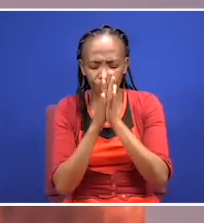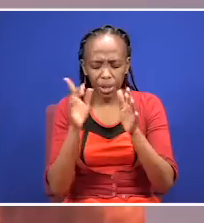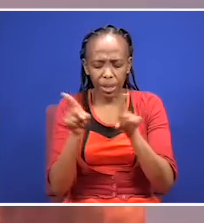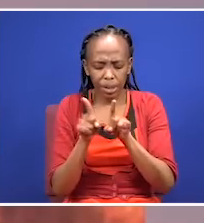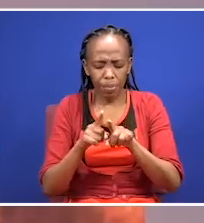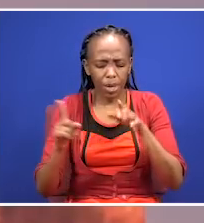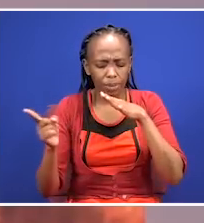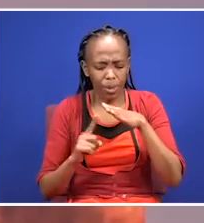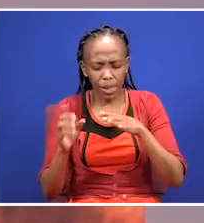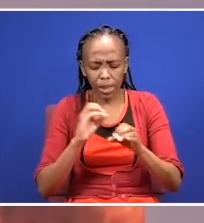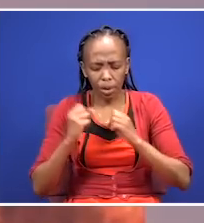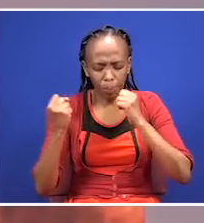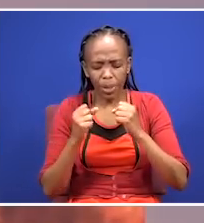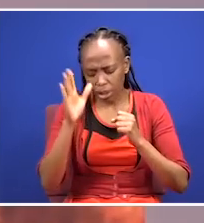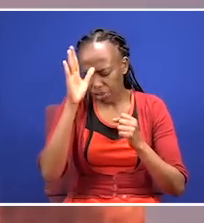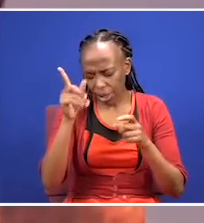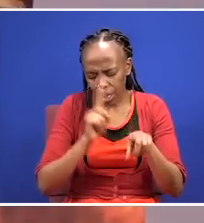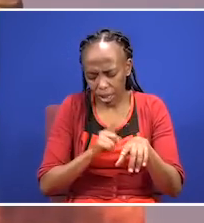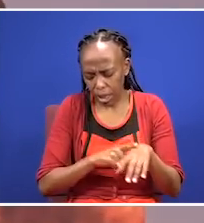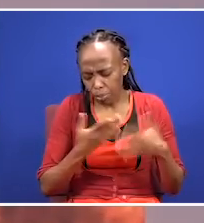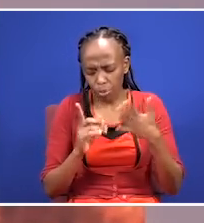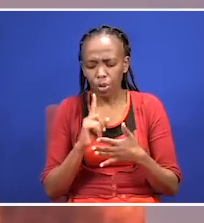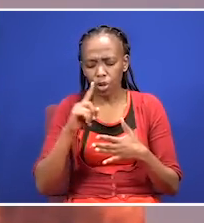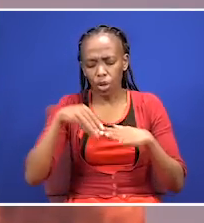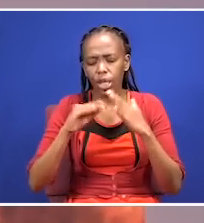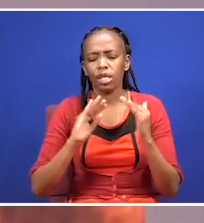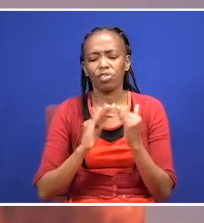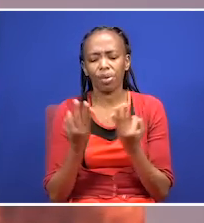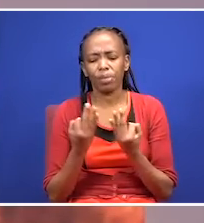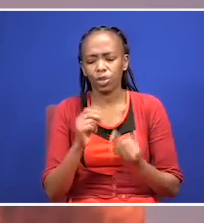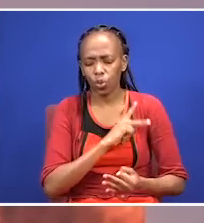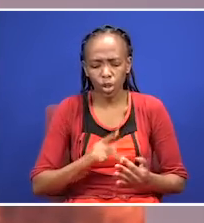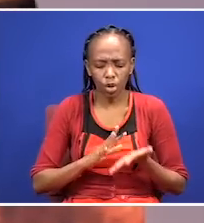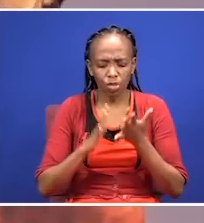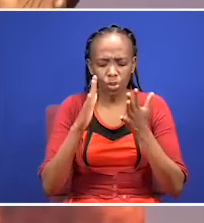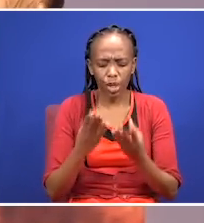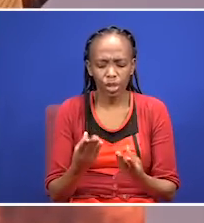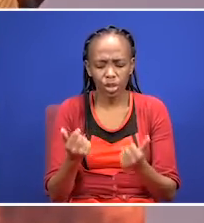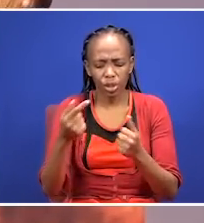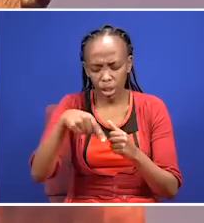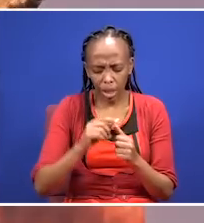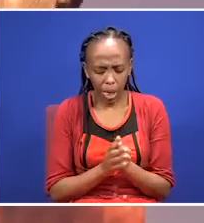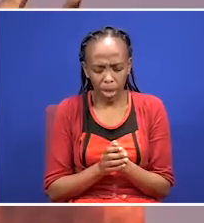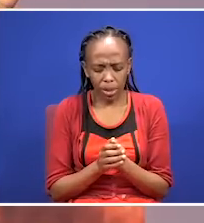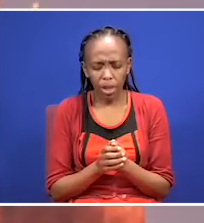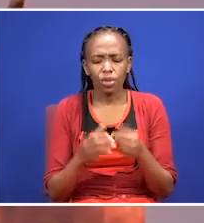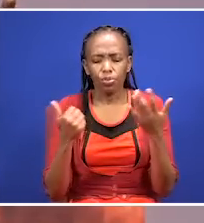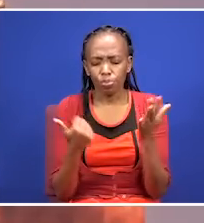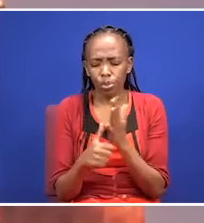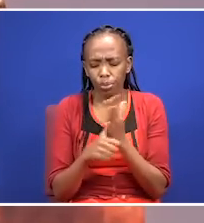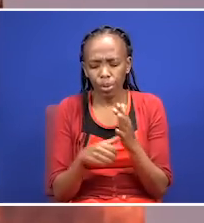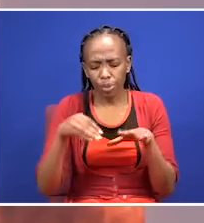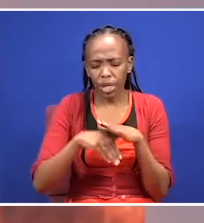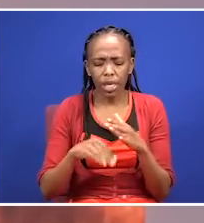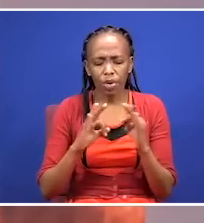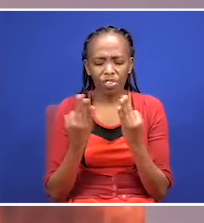as he has ministered almighty father as you bring order in families walking of glory and sought us sort the message in our